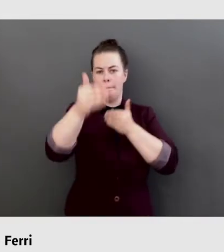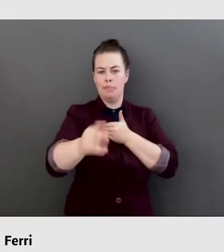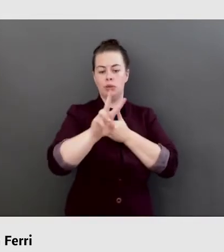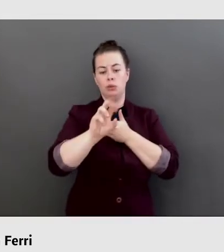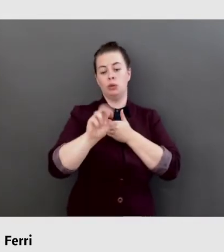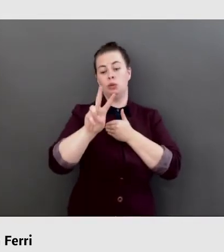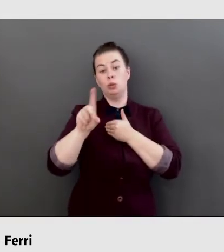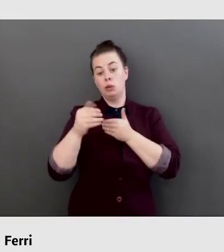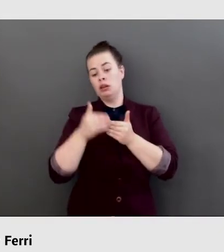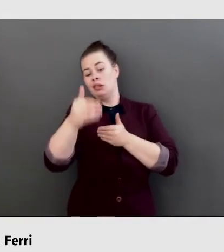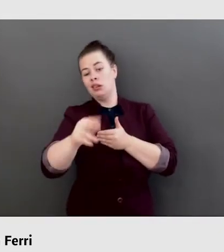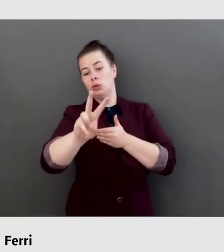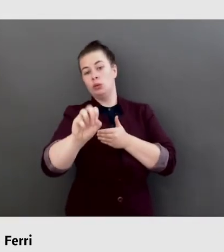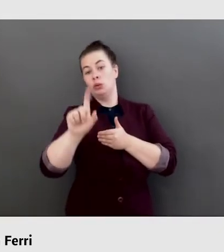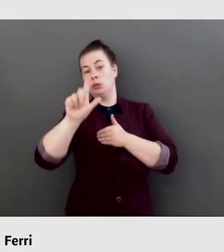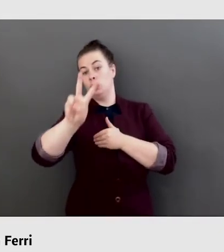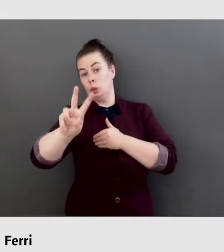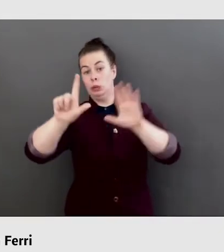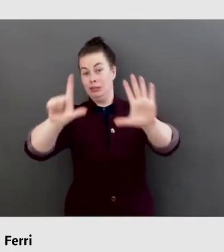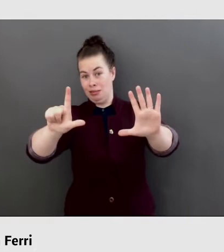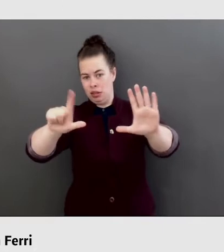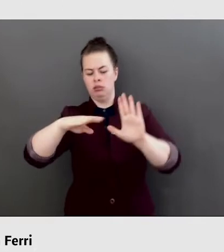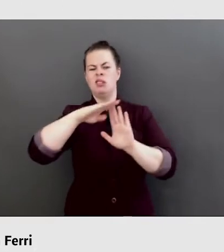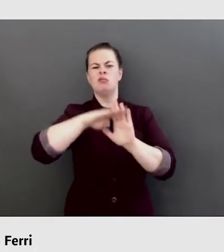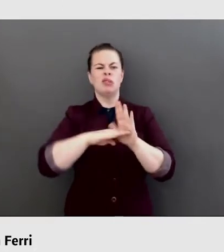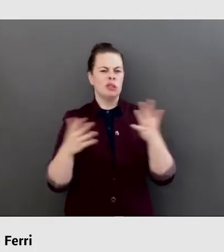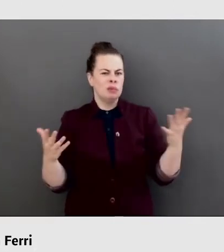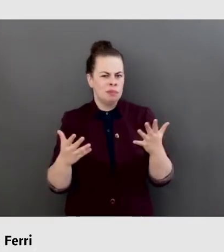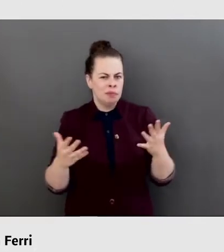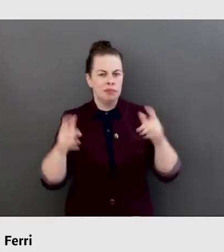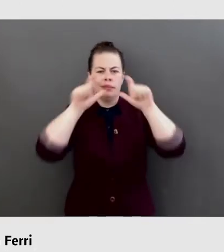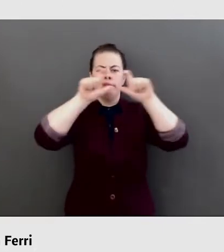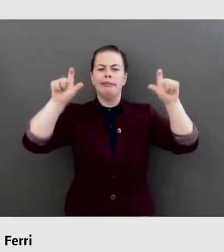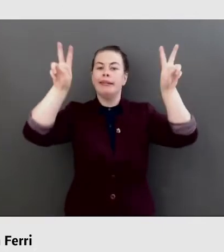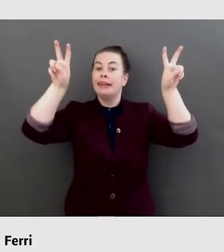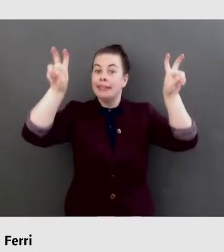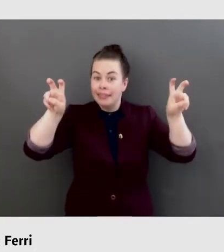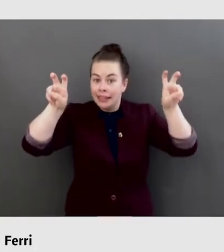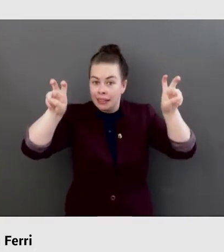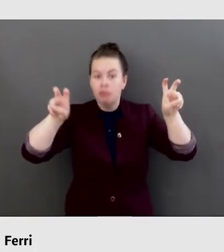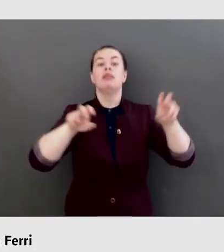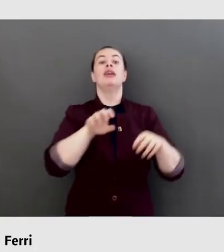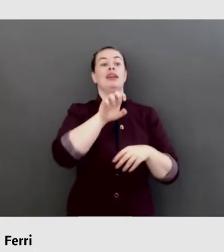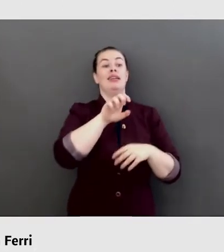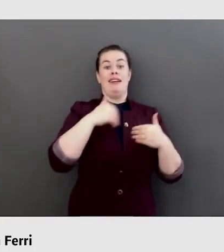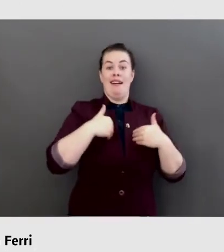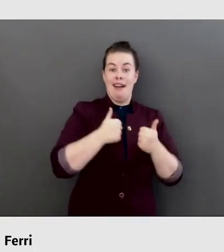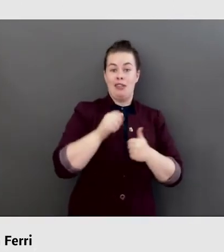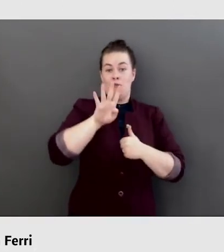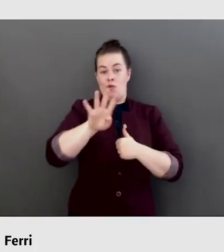2021-2027 called the EU for Health Programme. This programme has an